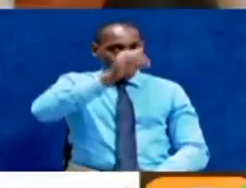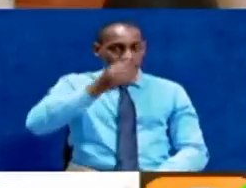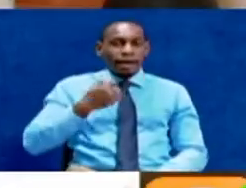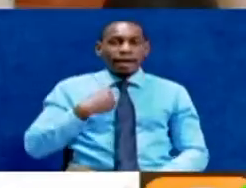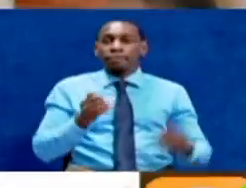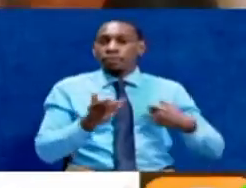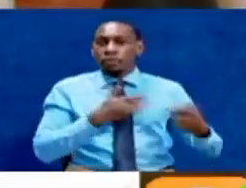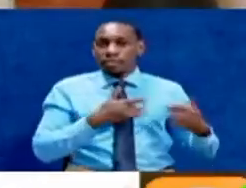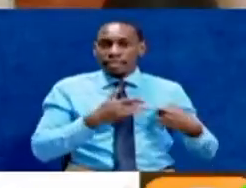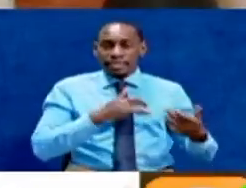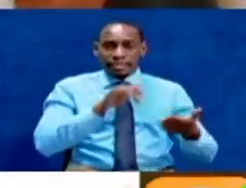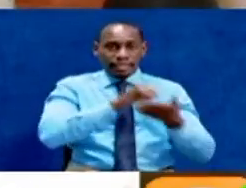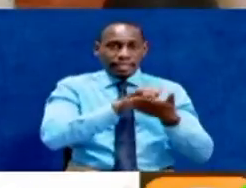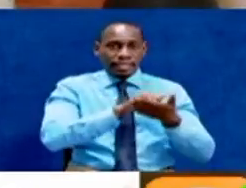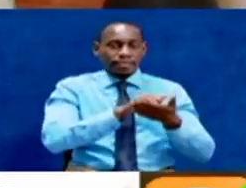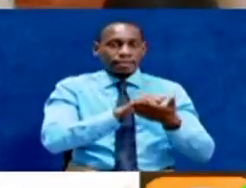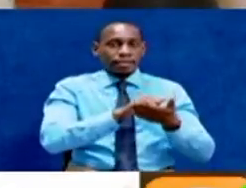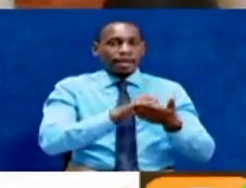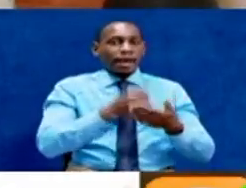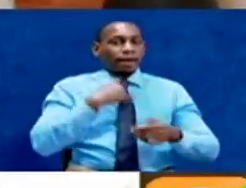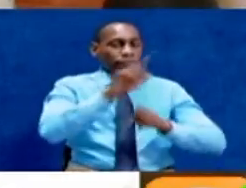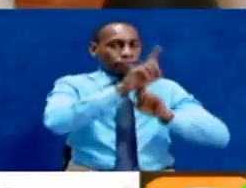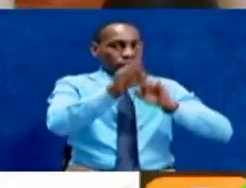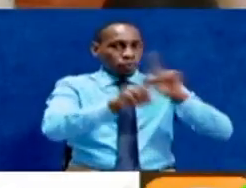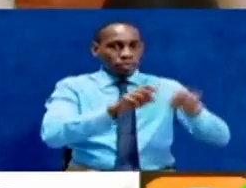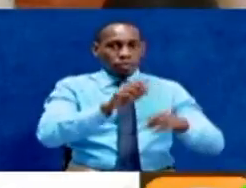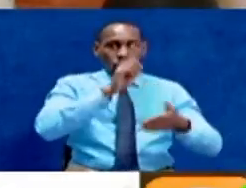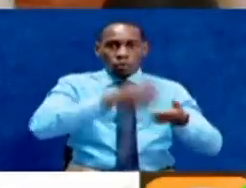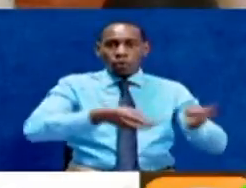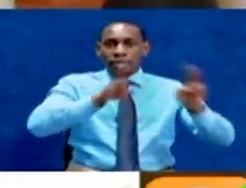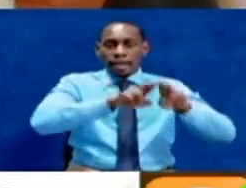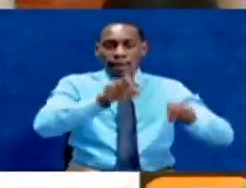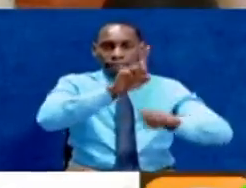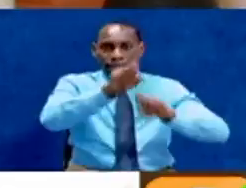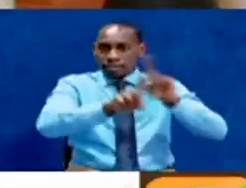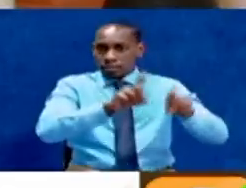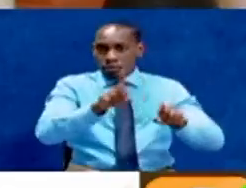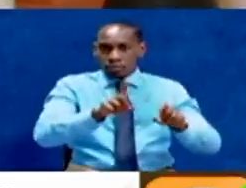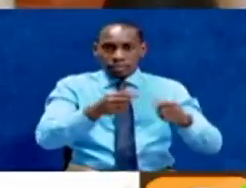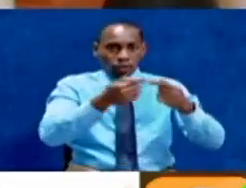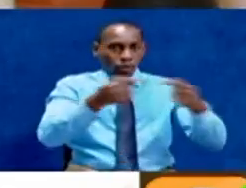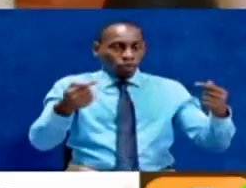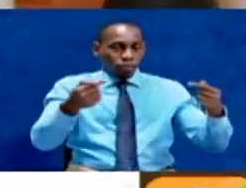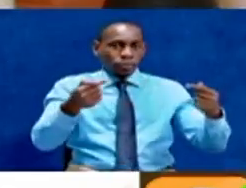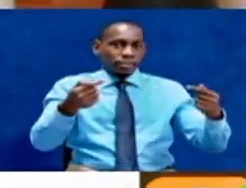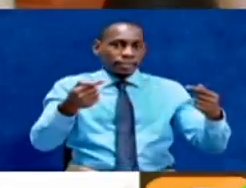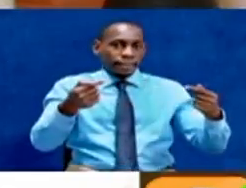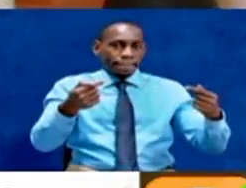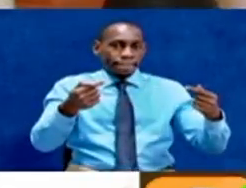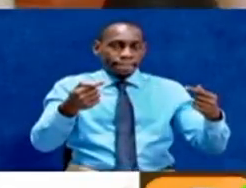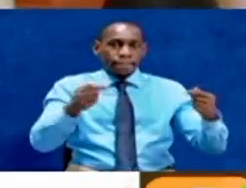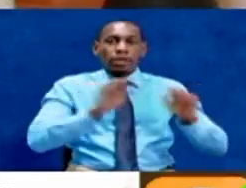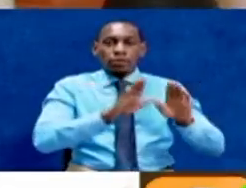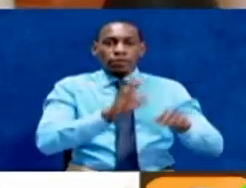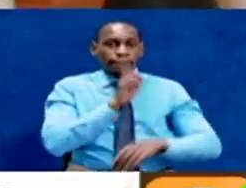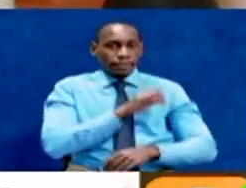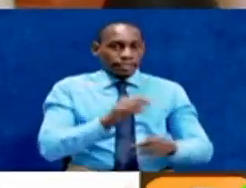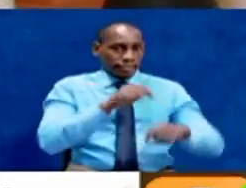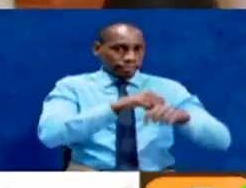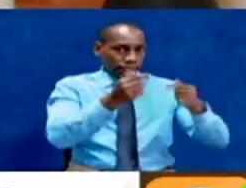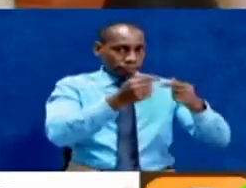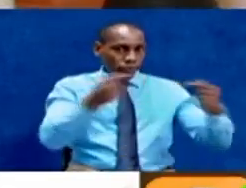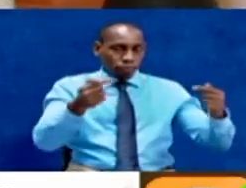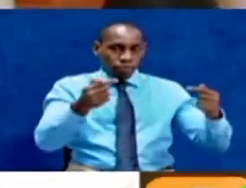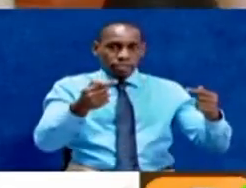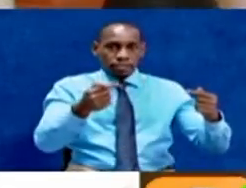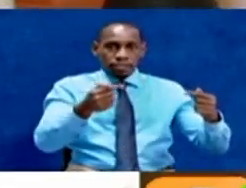have concerns that require oversight on your part. They have questions. What happens when those questions go contrary to the wishes? Wahiga. Let me finish. When they go contrary to